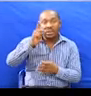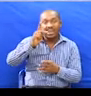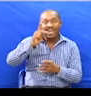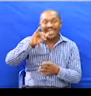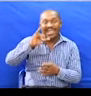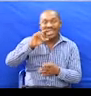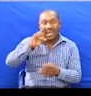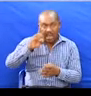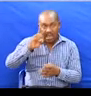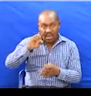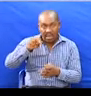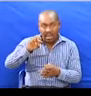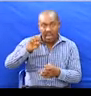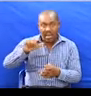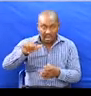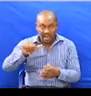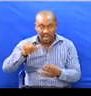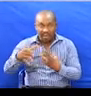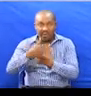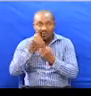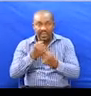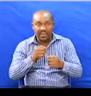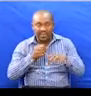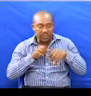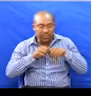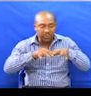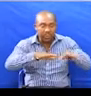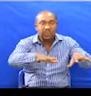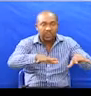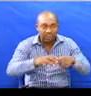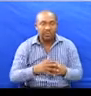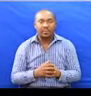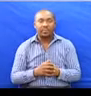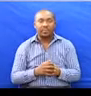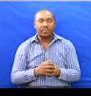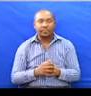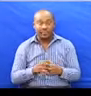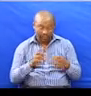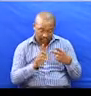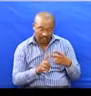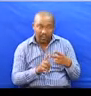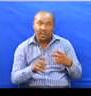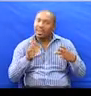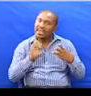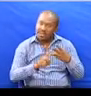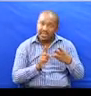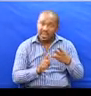from external what? Disturbance. That is the second what? Function. The third function is